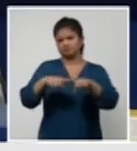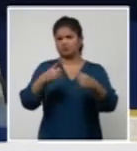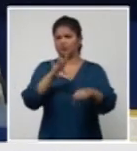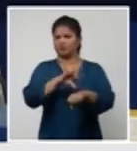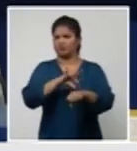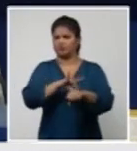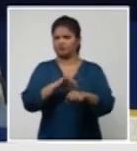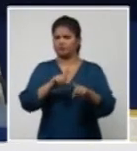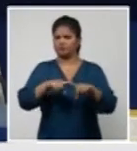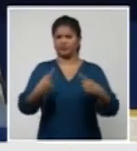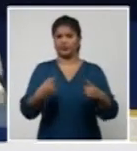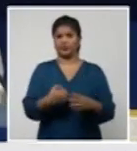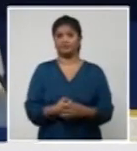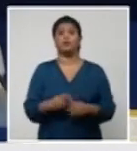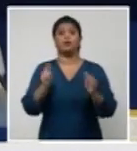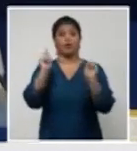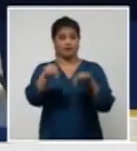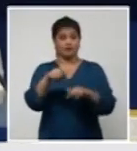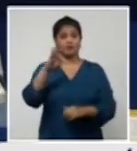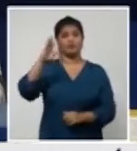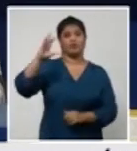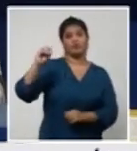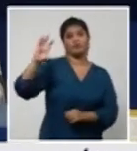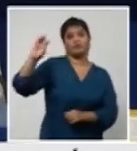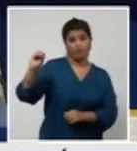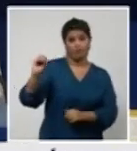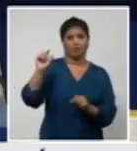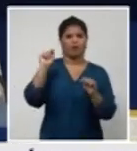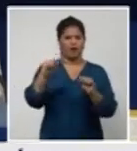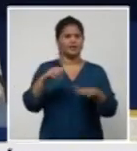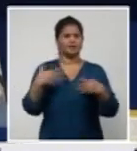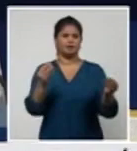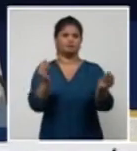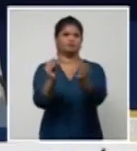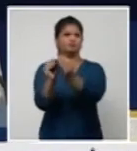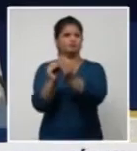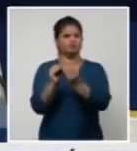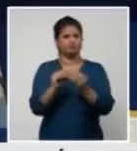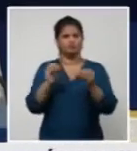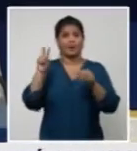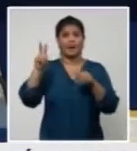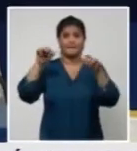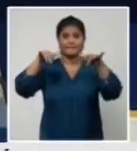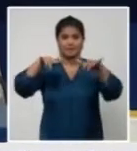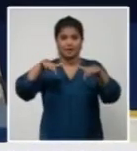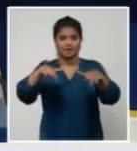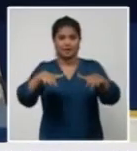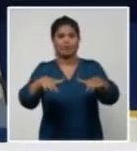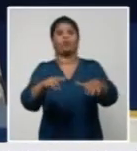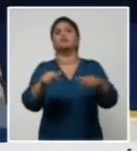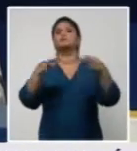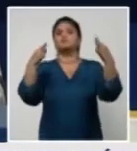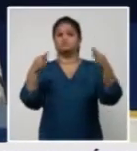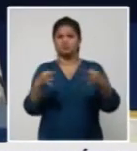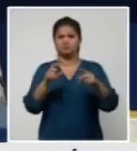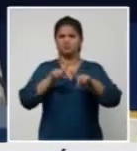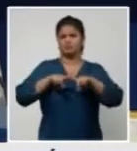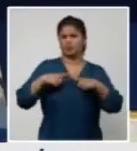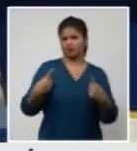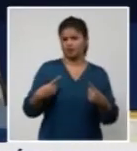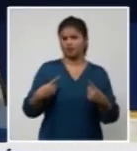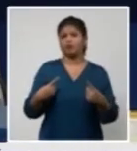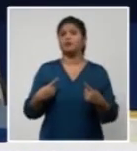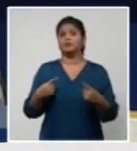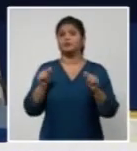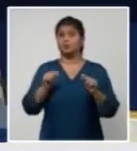with the virus yesterday are all clinically stable and were asymptomatic at the time of testing.